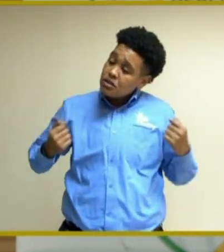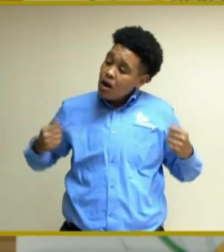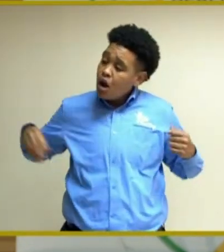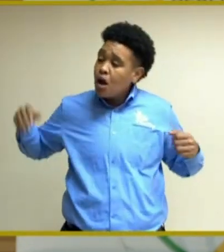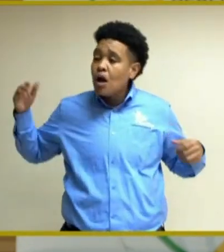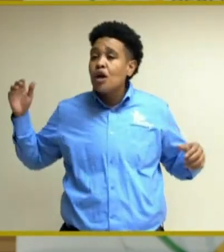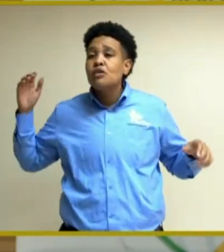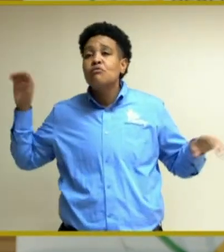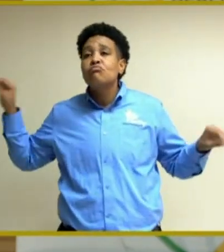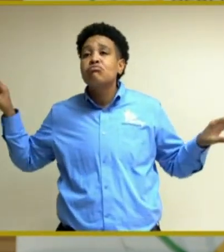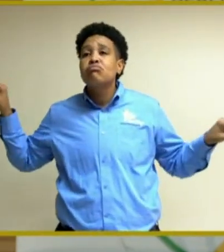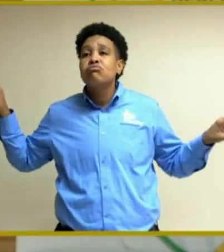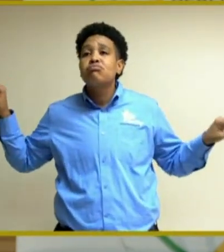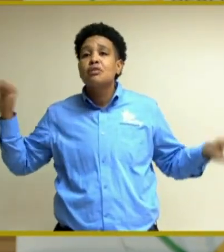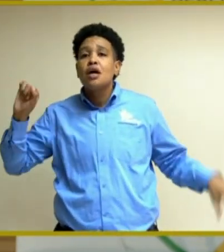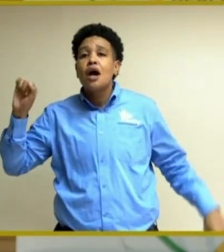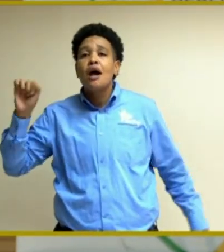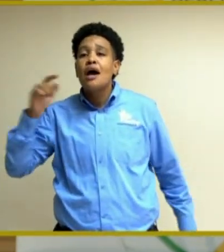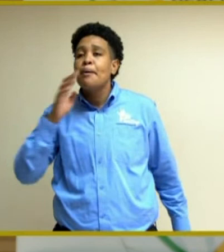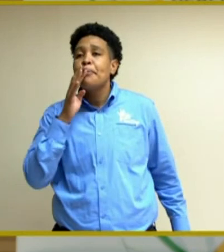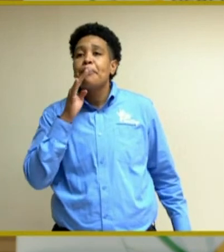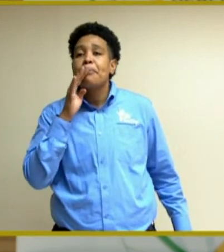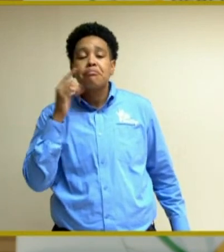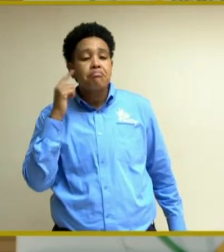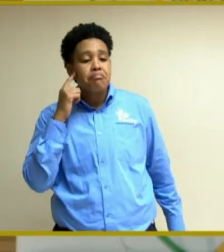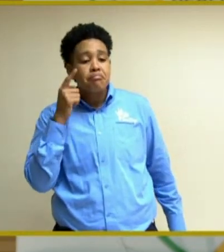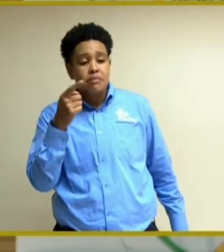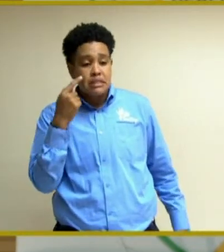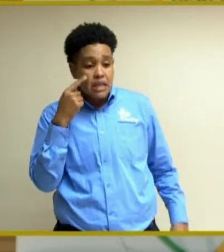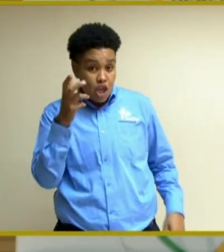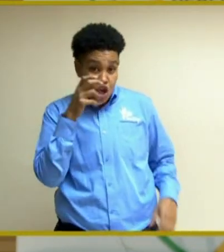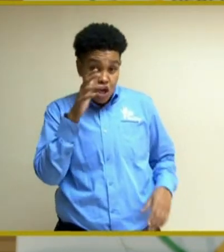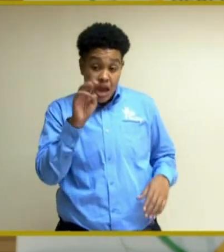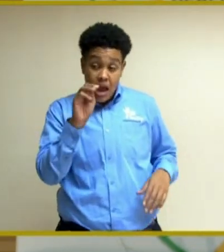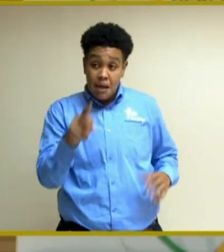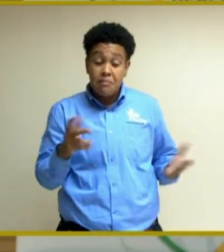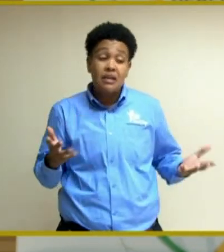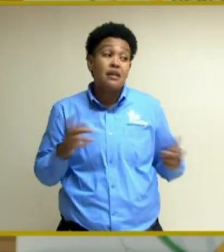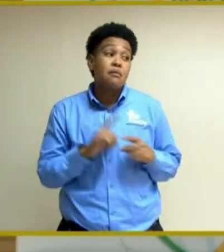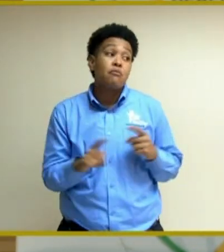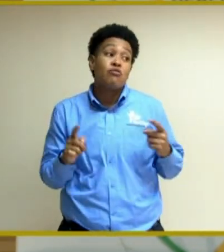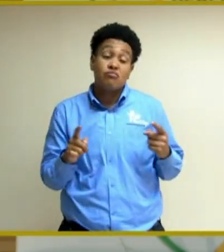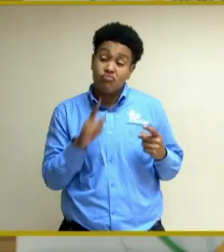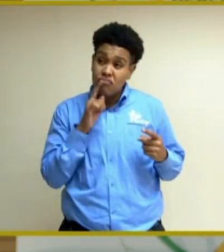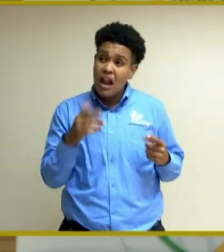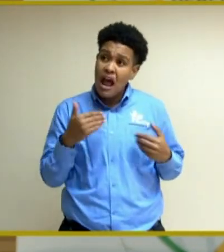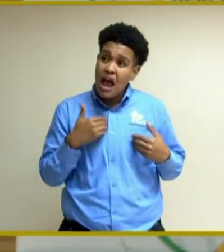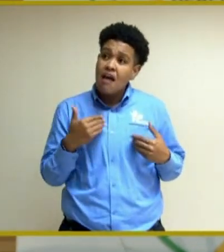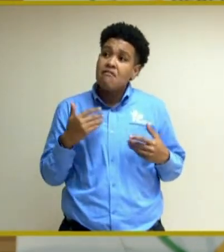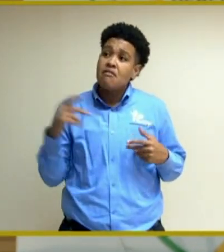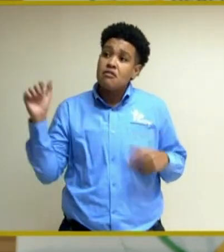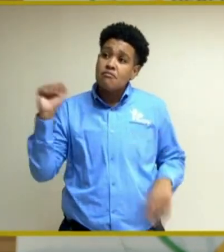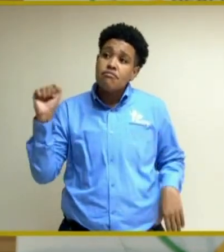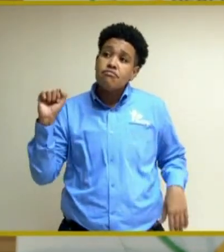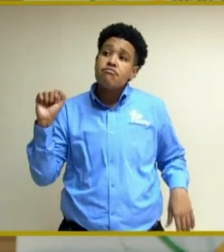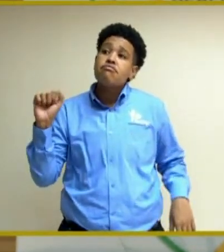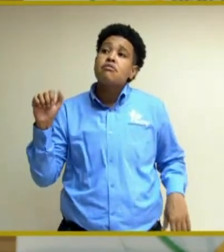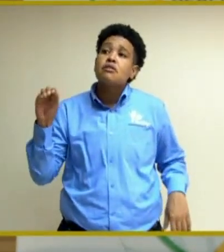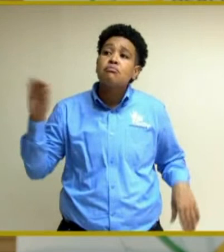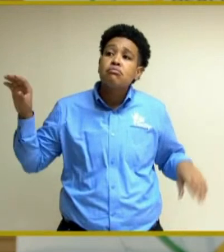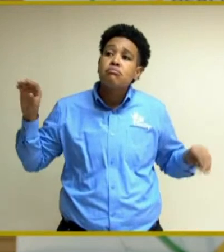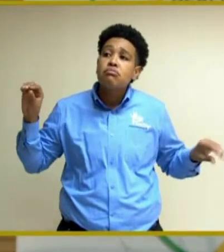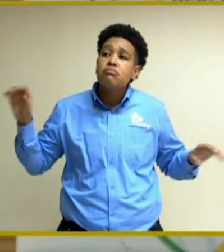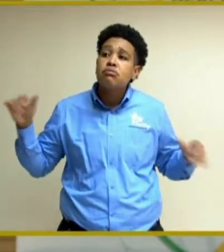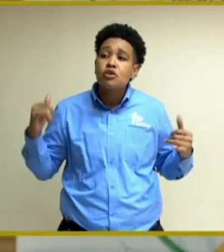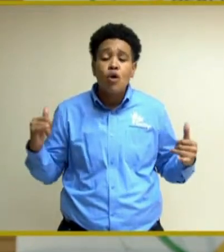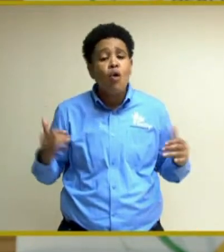different parishes. You said you've heard, but it is your MP, but there are town criers that are going around now.